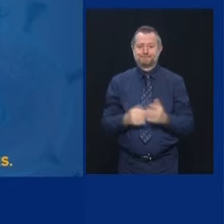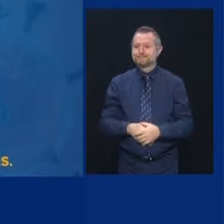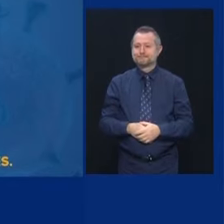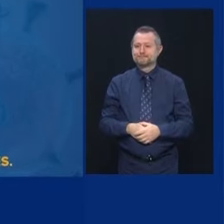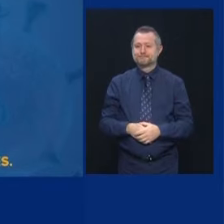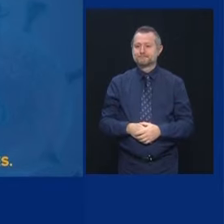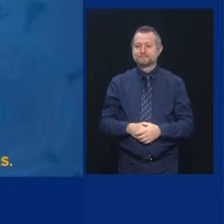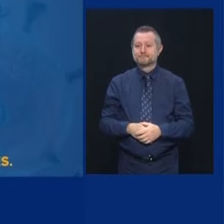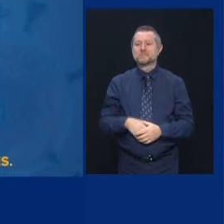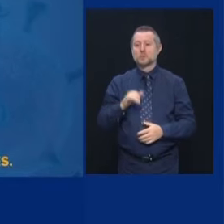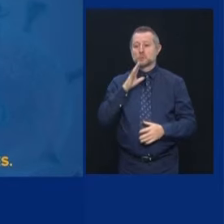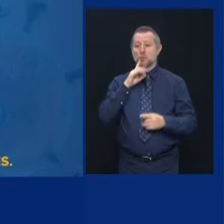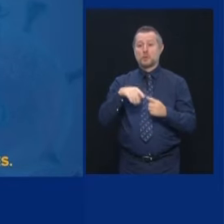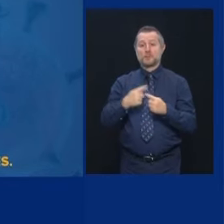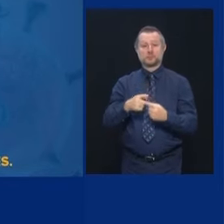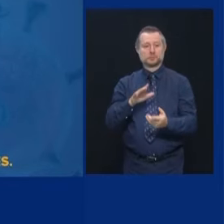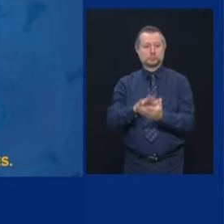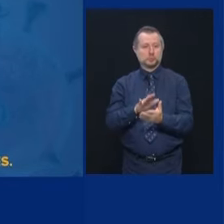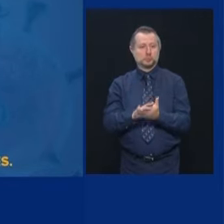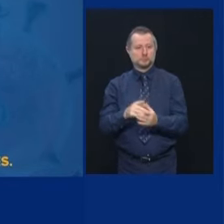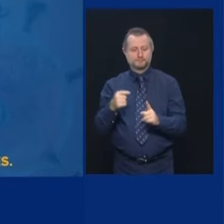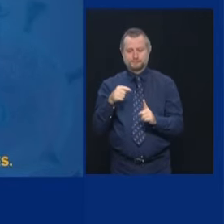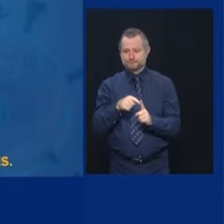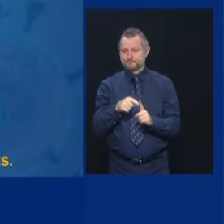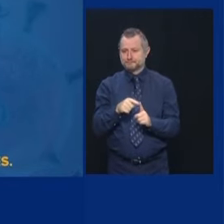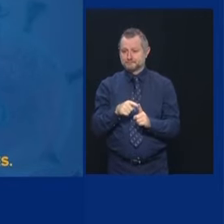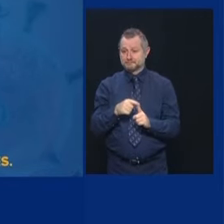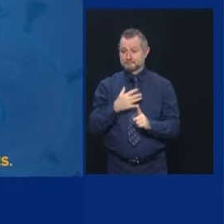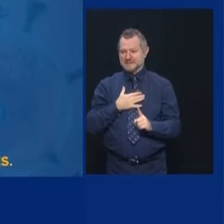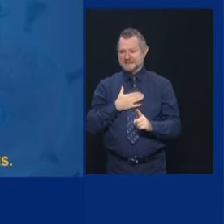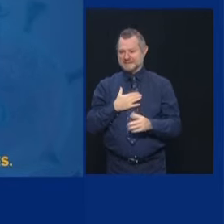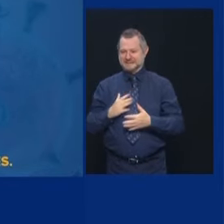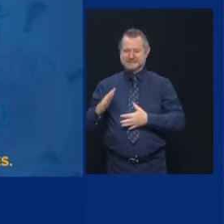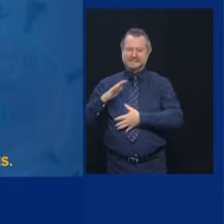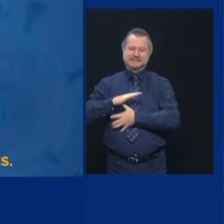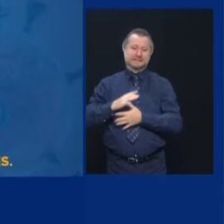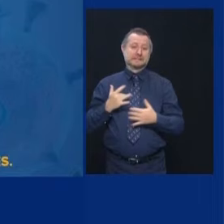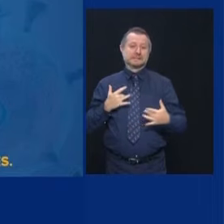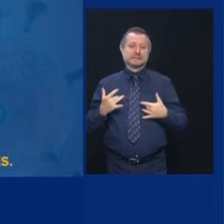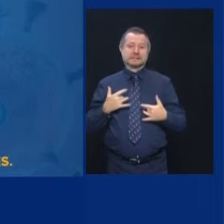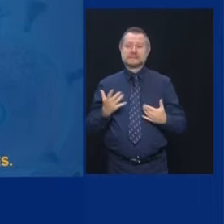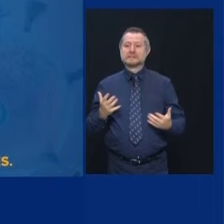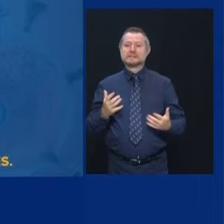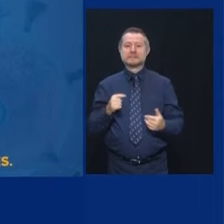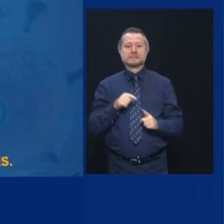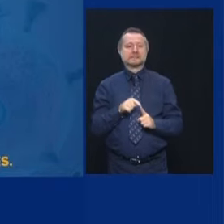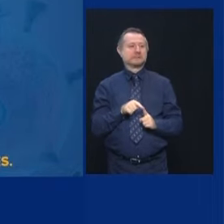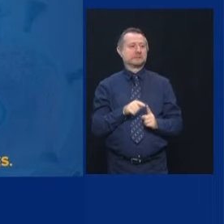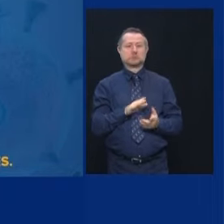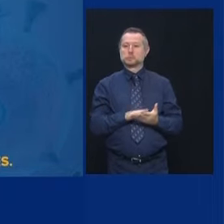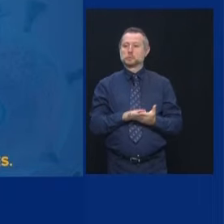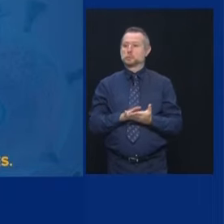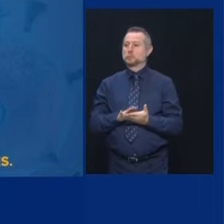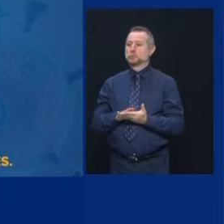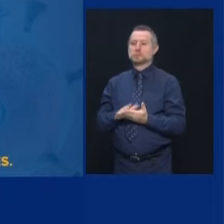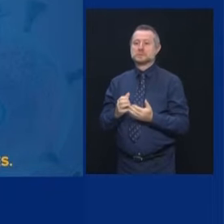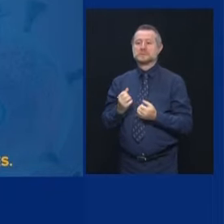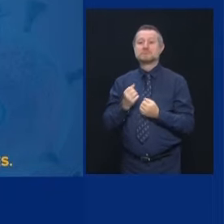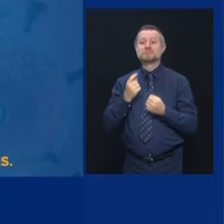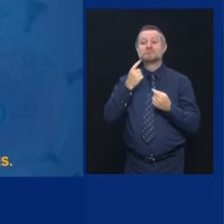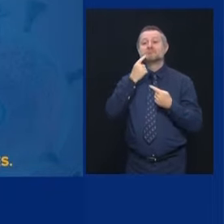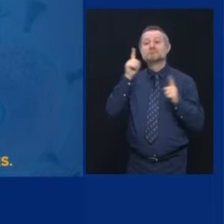On schools, my number one concern has always been schools. I said to the parents of this state,